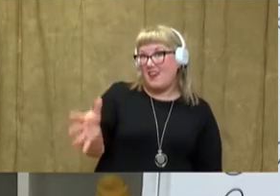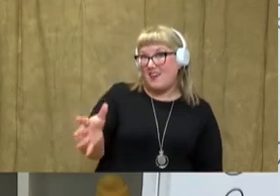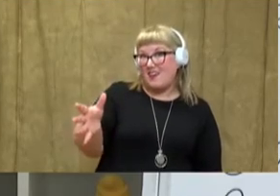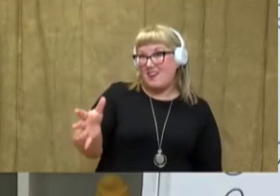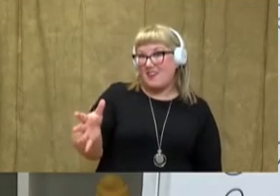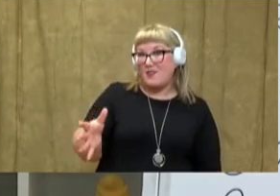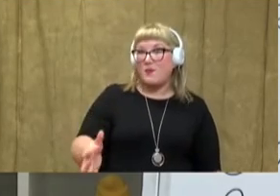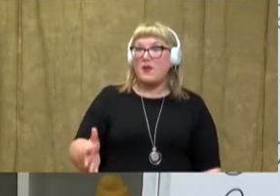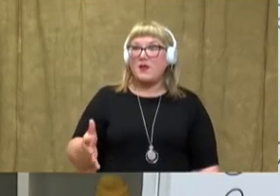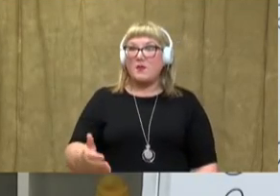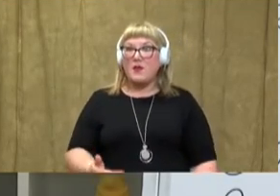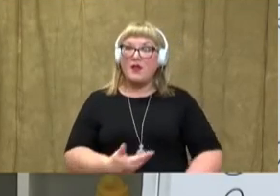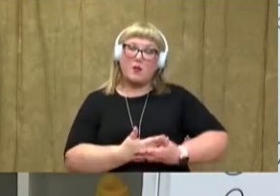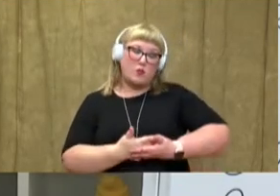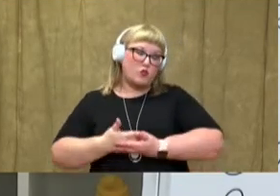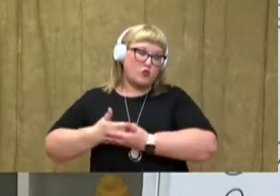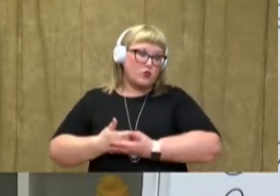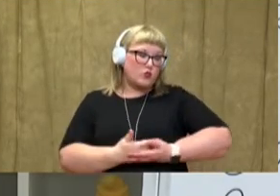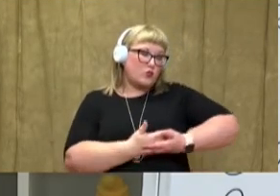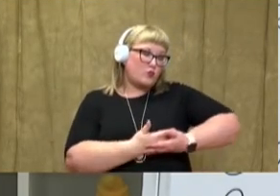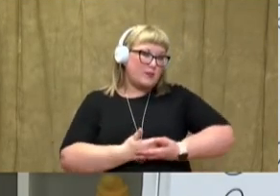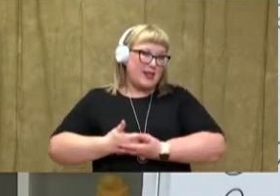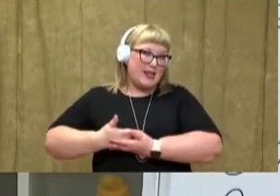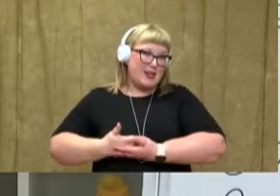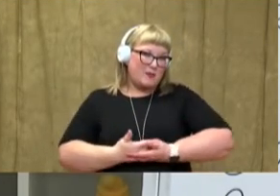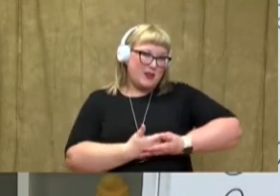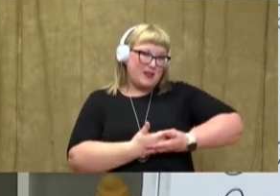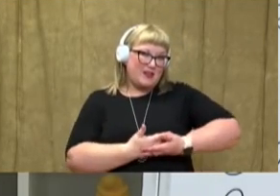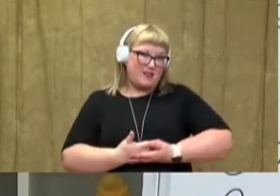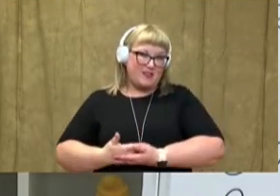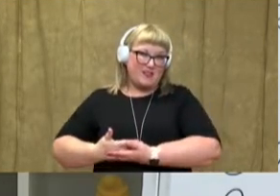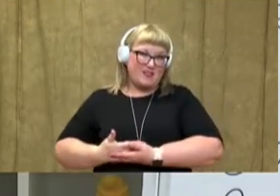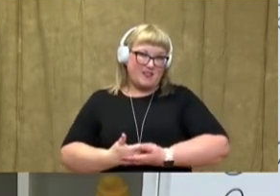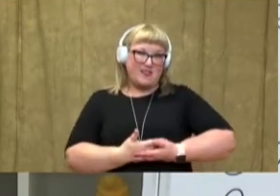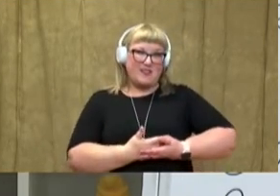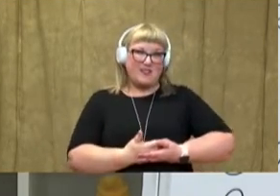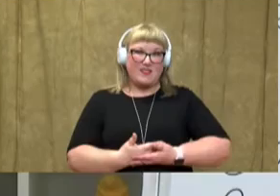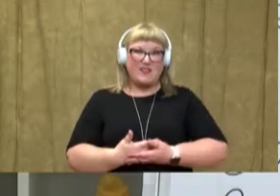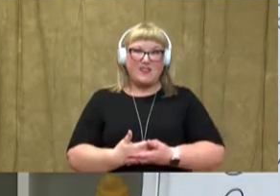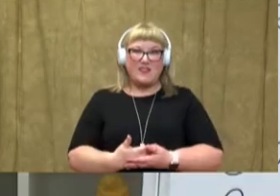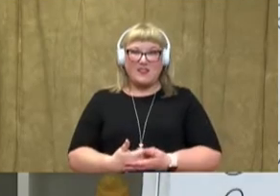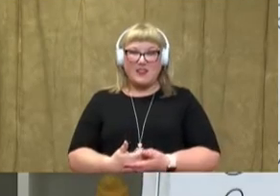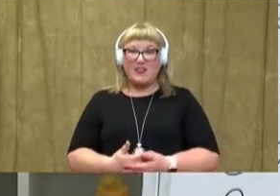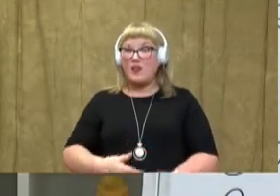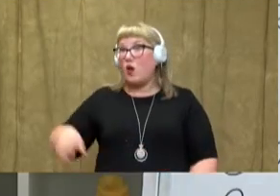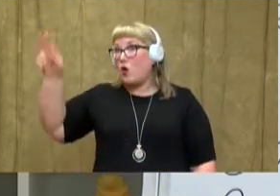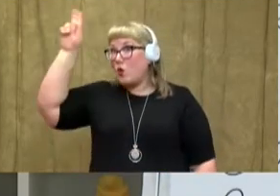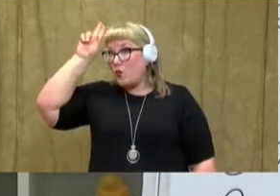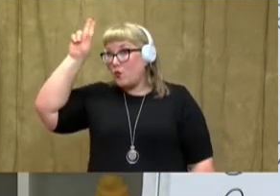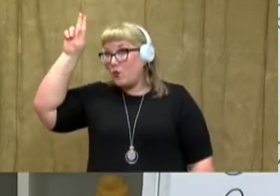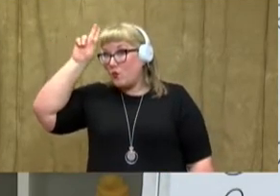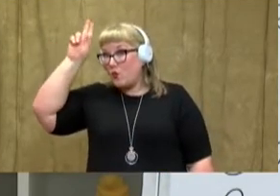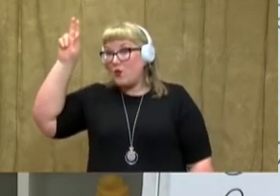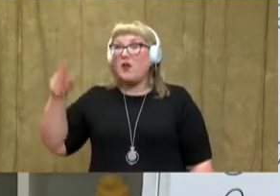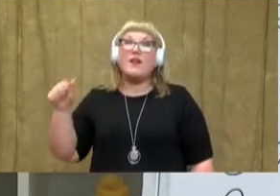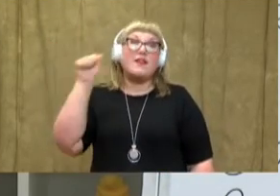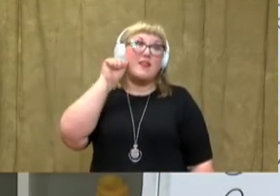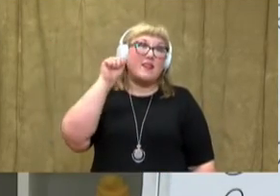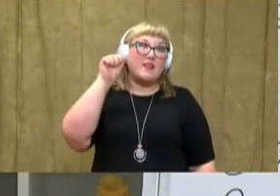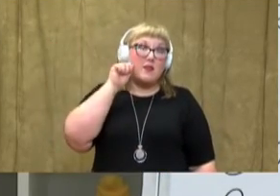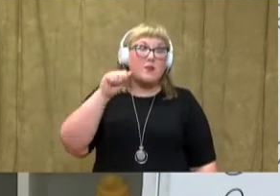abuela, bebe, shh, shh, bebe, shh, shh, tío,